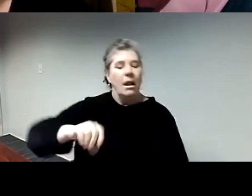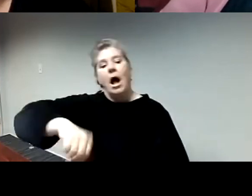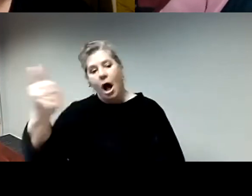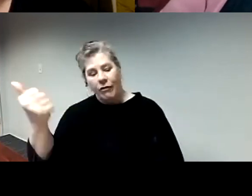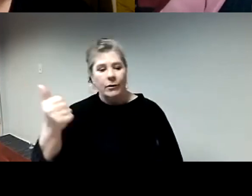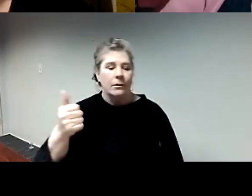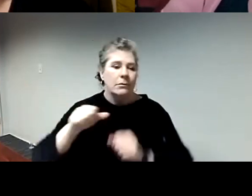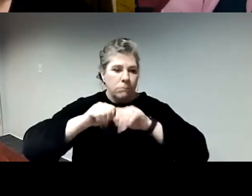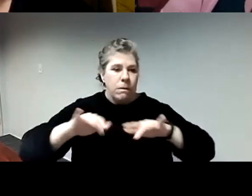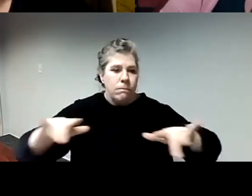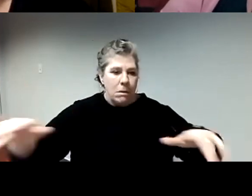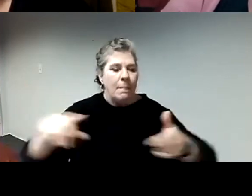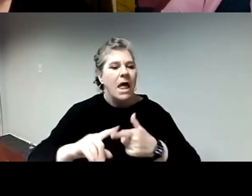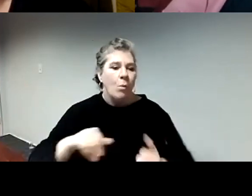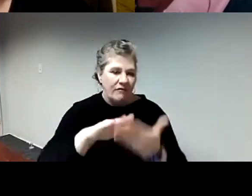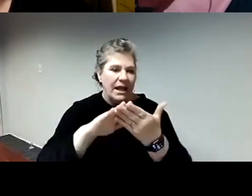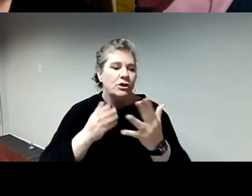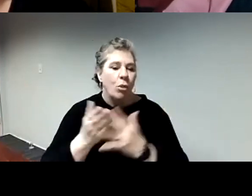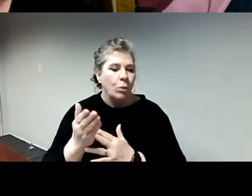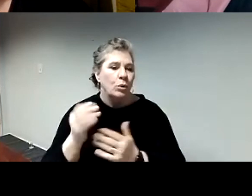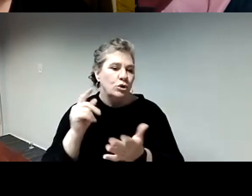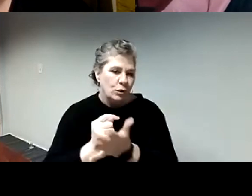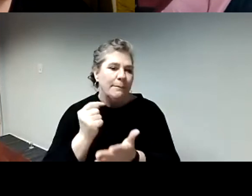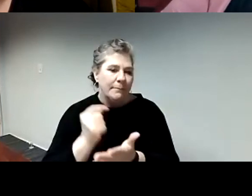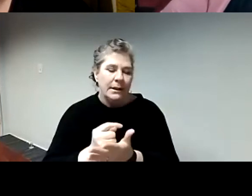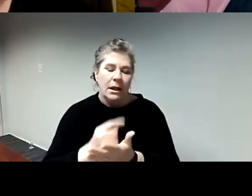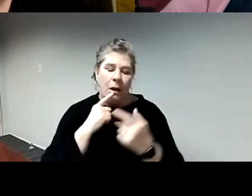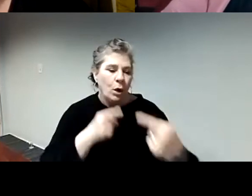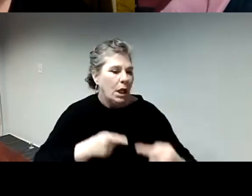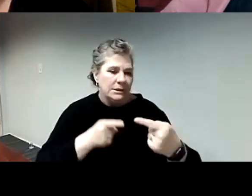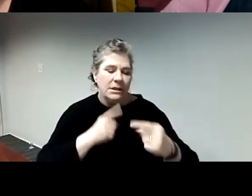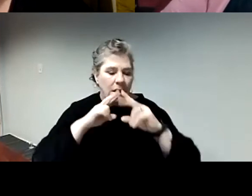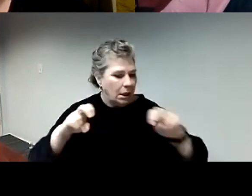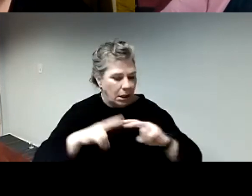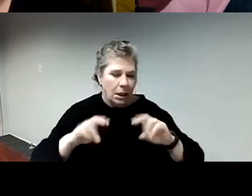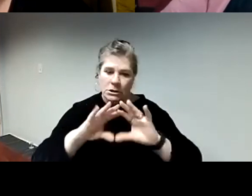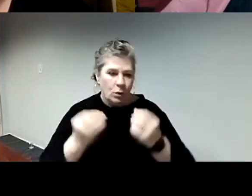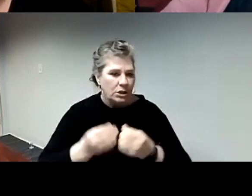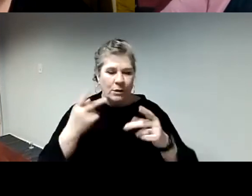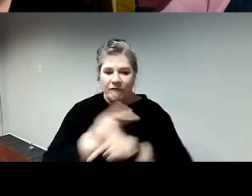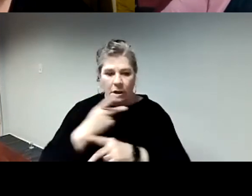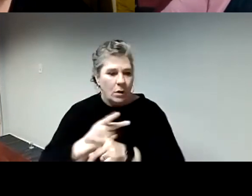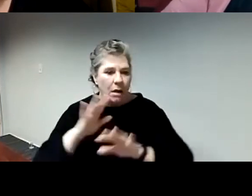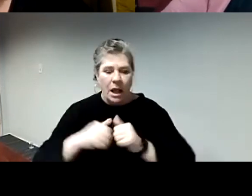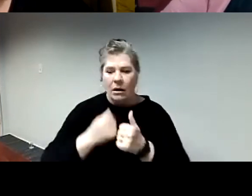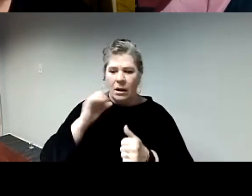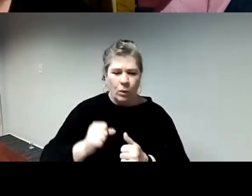effect of barriers that they're going to face through the process of treatment. And this is something we're constantly trying to look at as an organization and figure out, like,